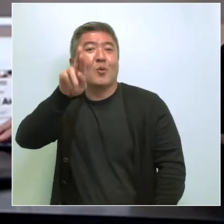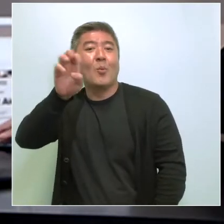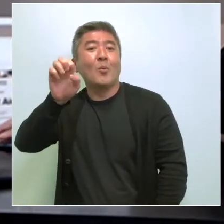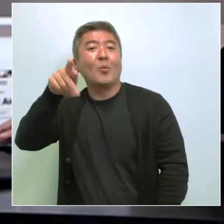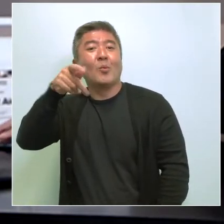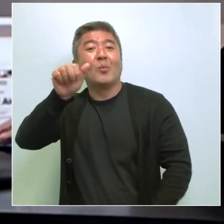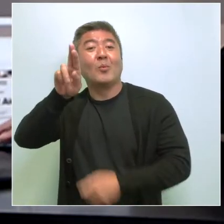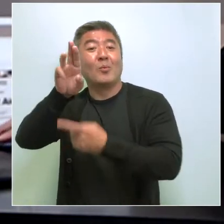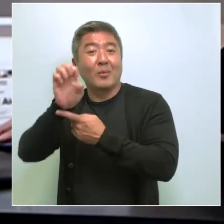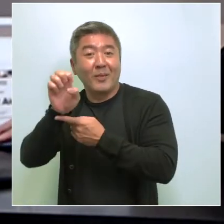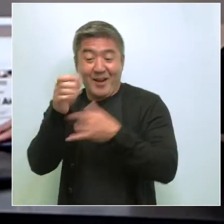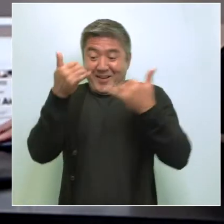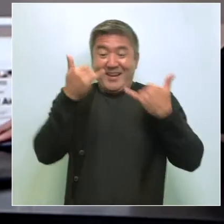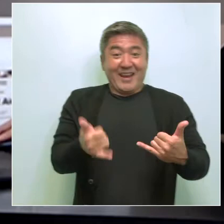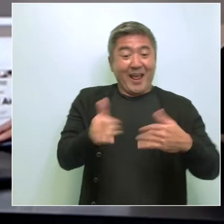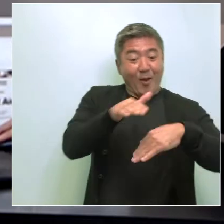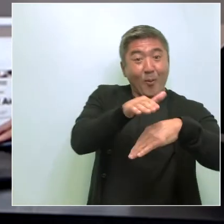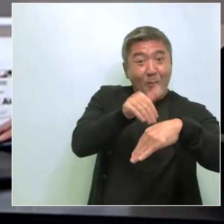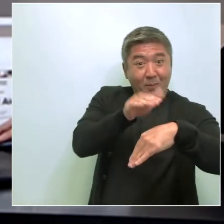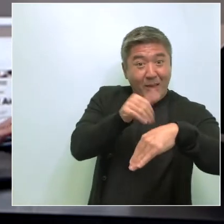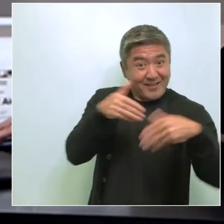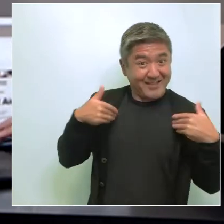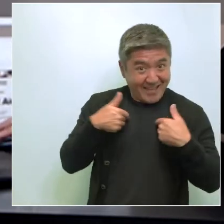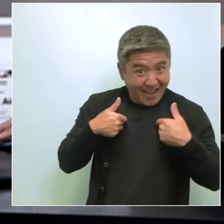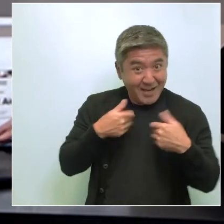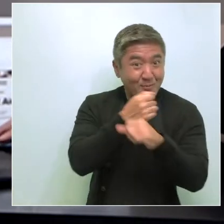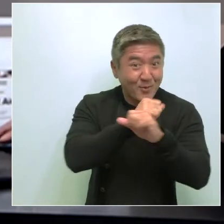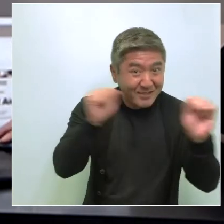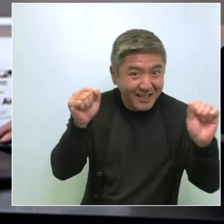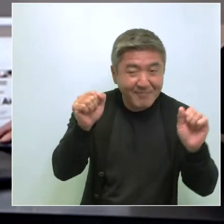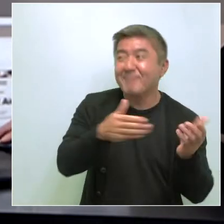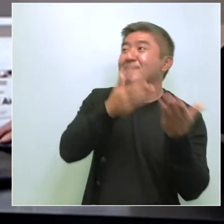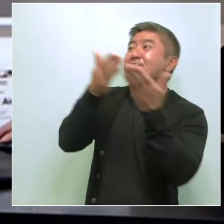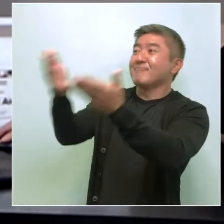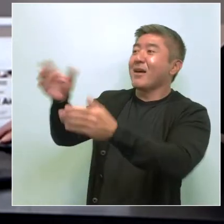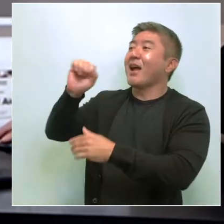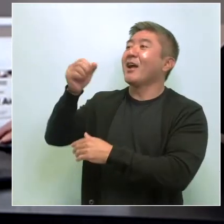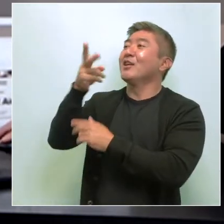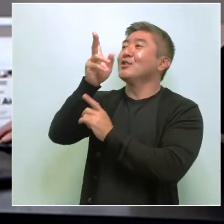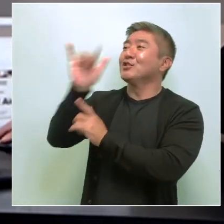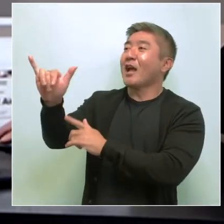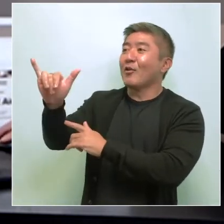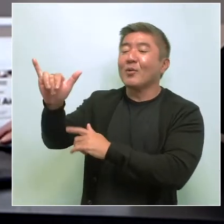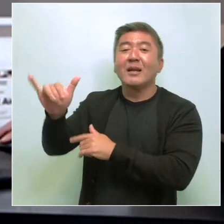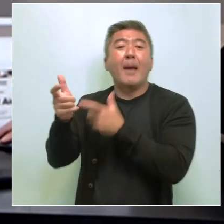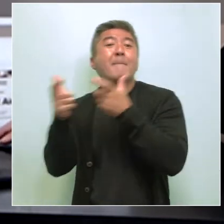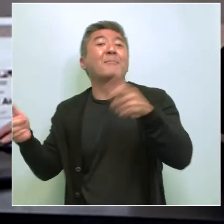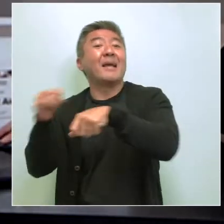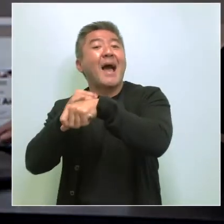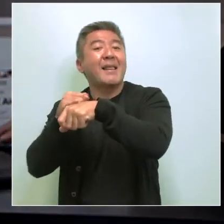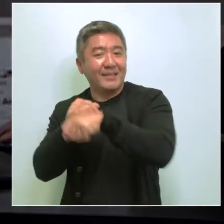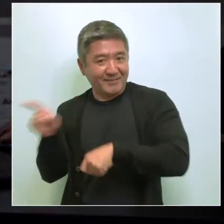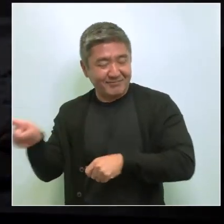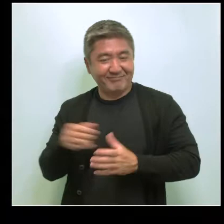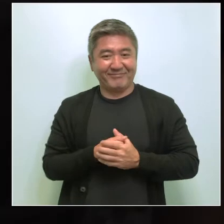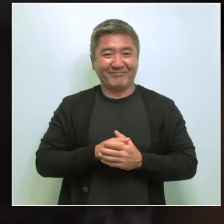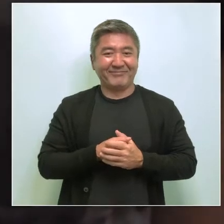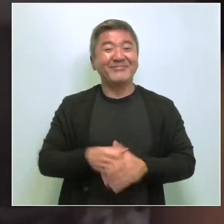hawaiianelectric.com/prepare. Now, with more information about how to keep your animals safe during an emergency, we go to Sherry over on Hawaii Island.